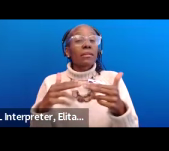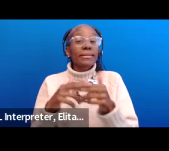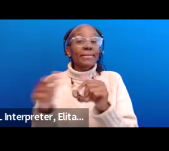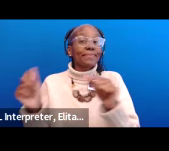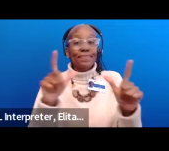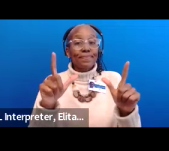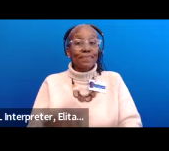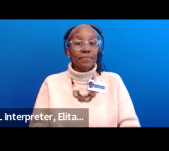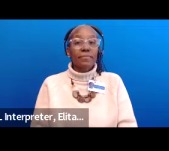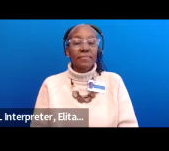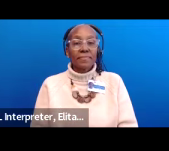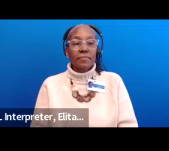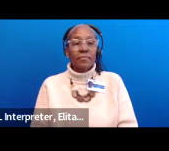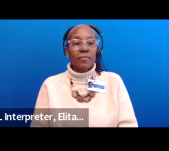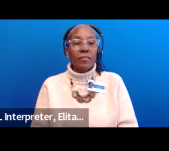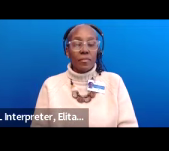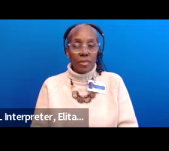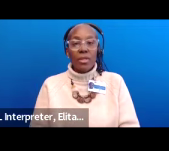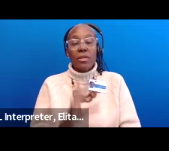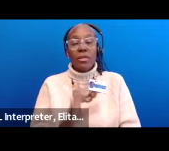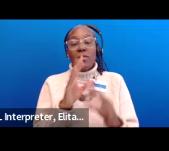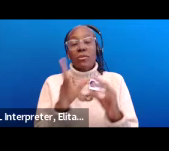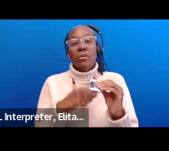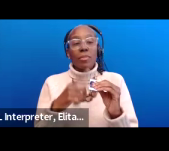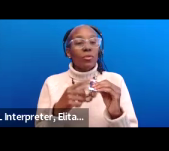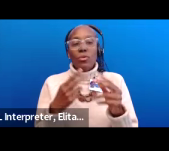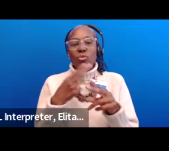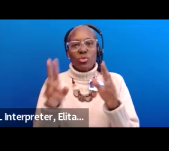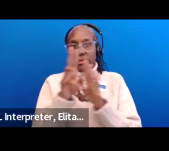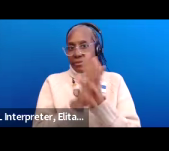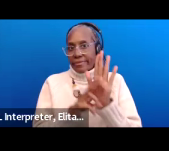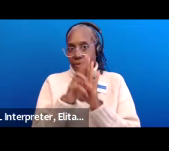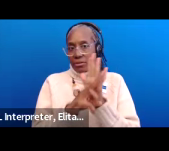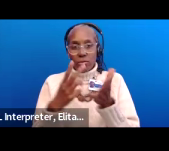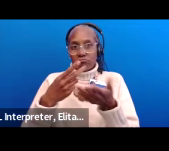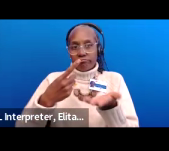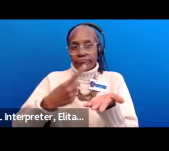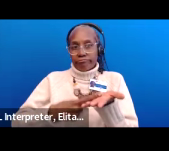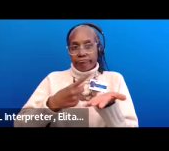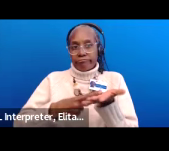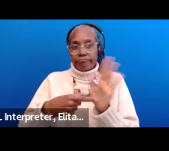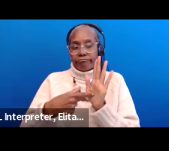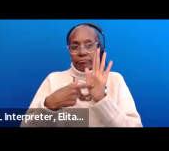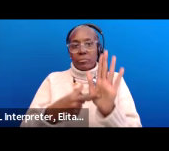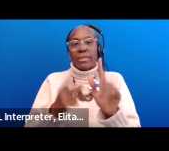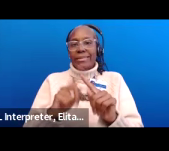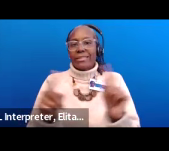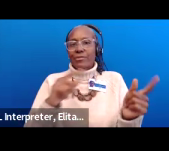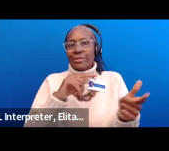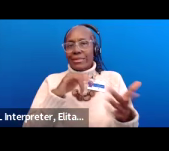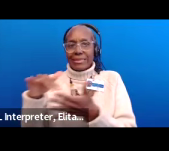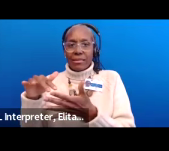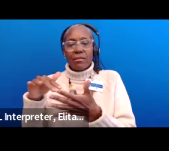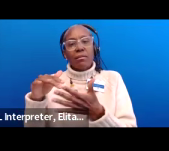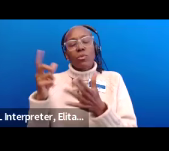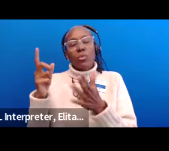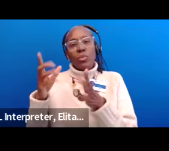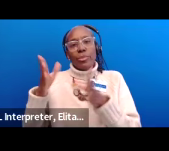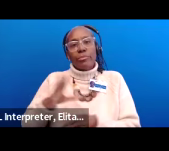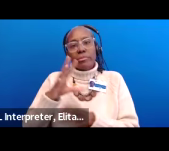slide. Just want to talk, we'll see a short video here that shows for a different study participant at one of